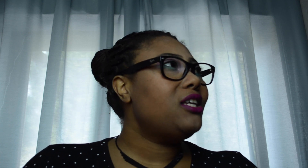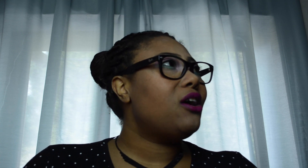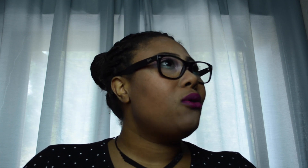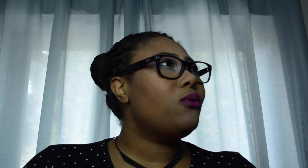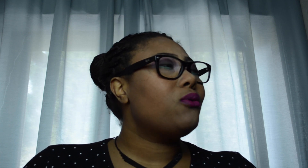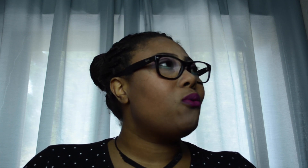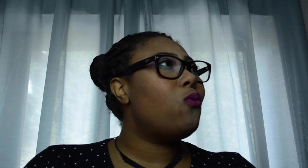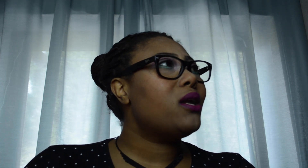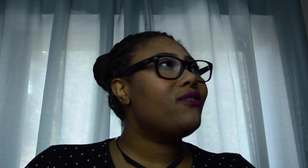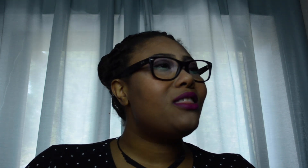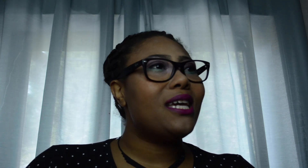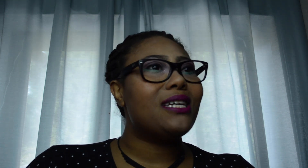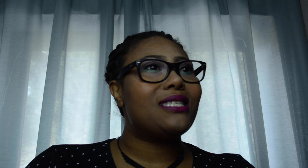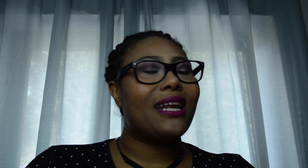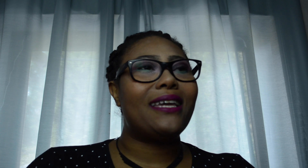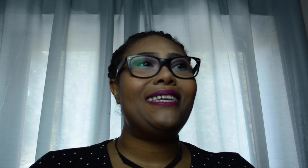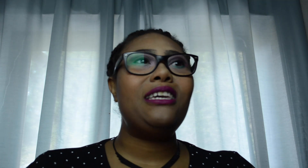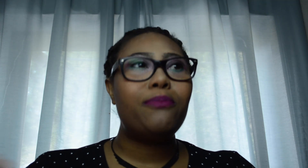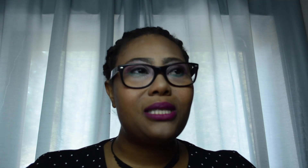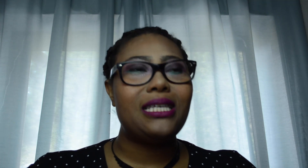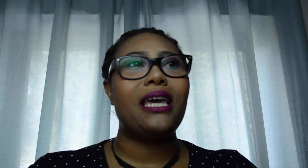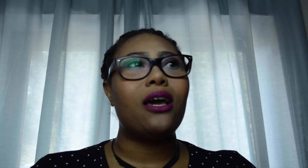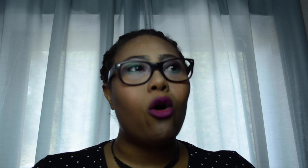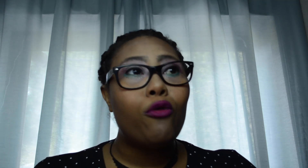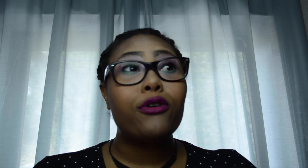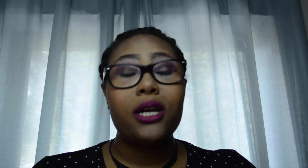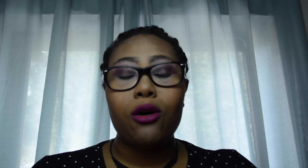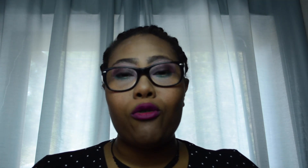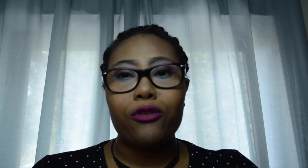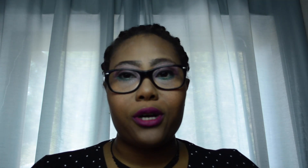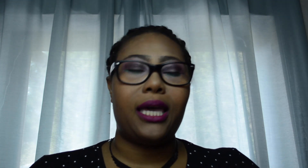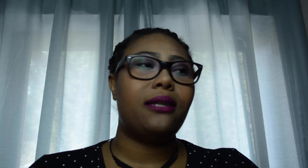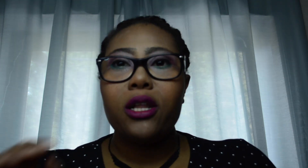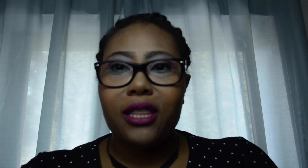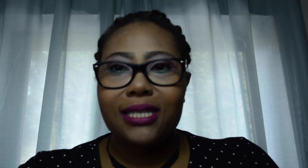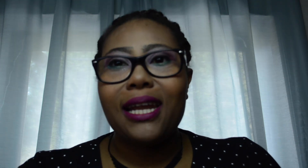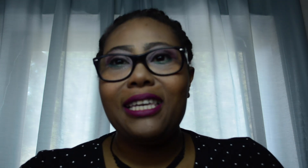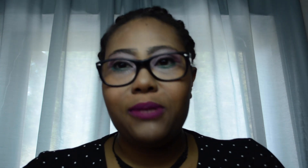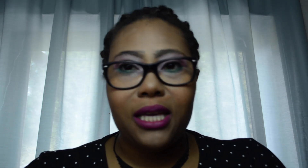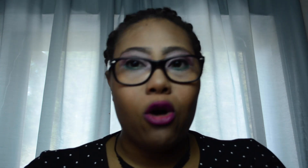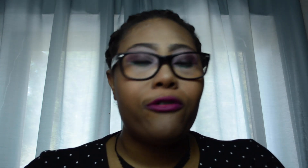But, you know, one of the things that I keep seeing over and over again,